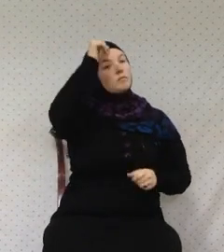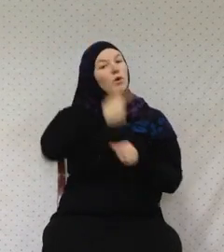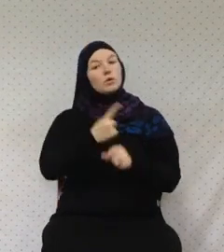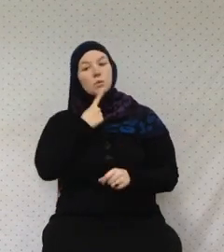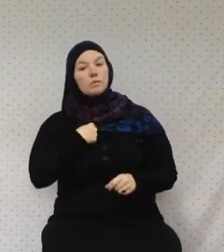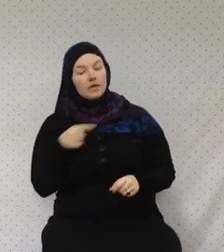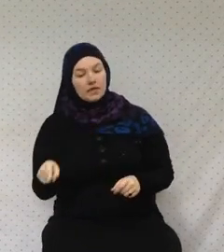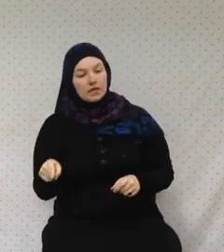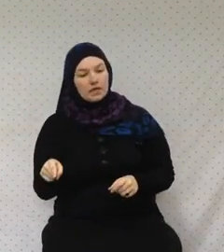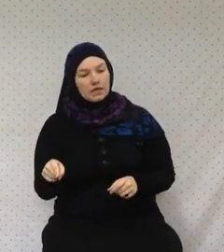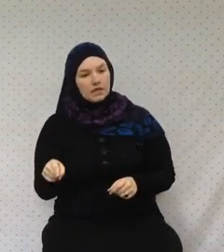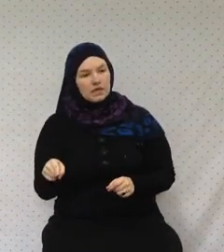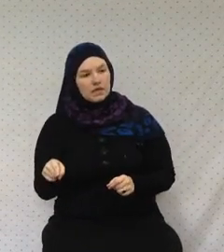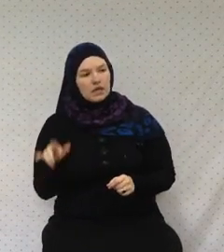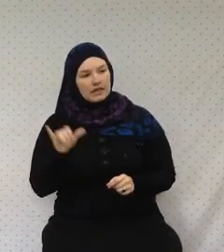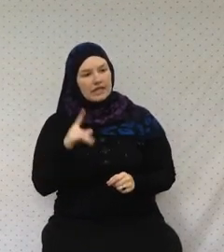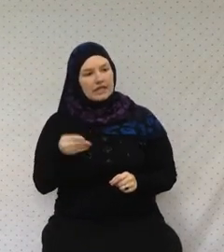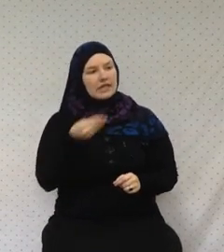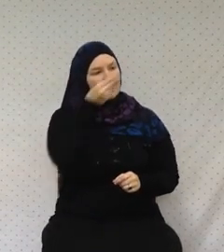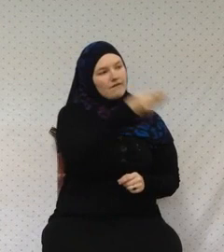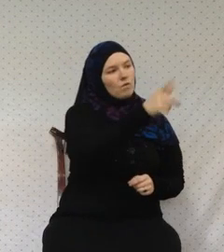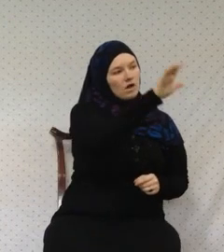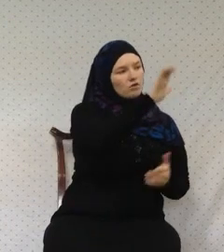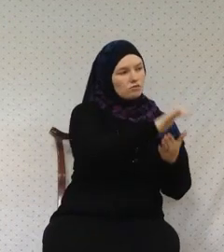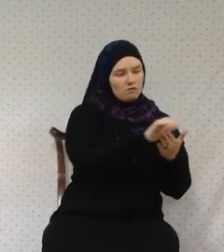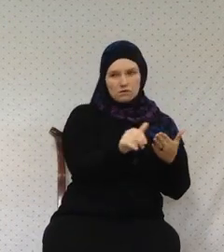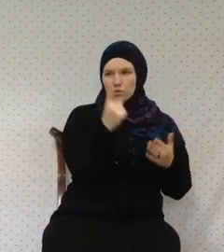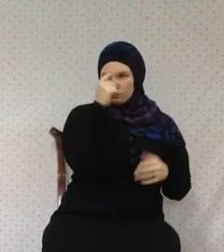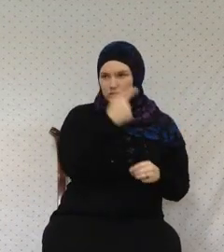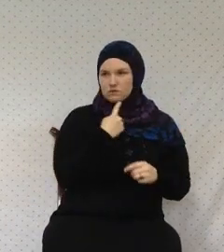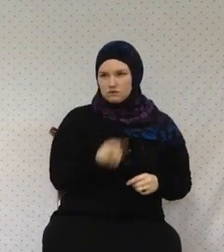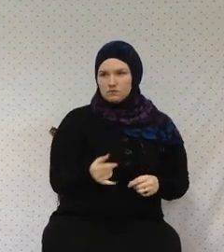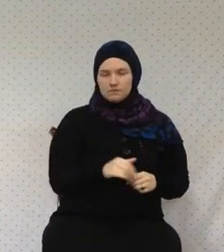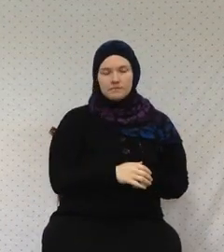me that he gave $100.